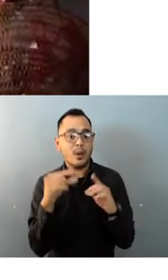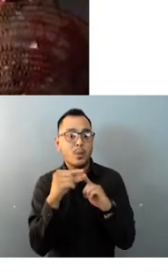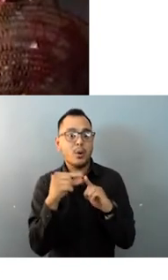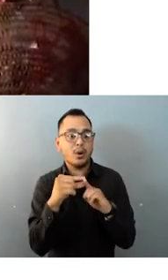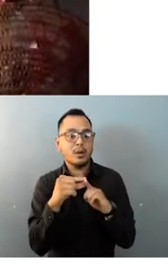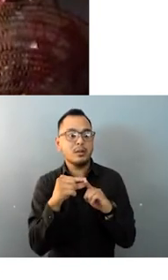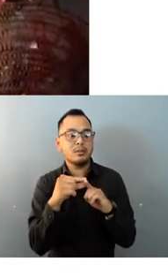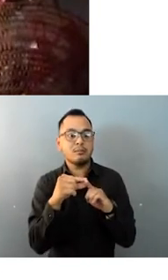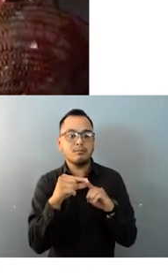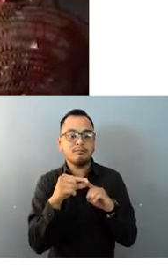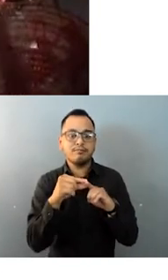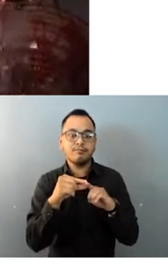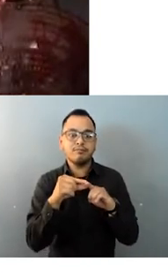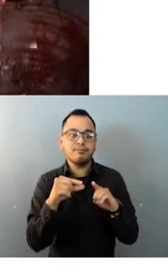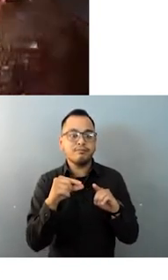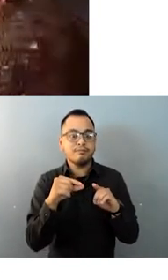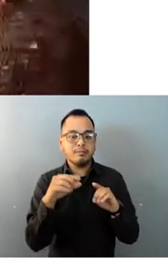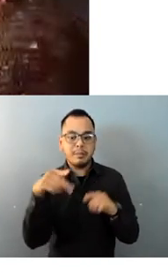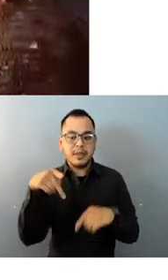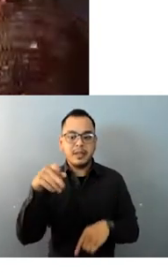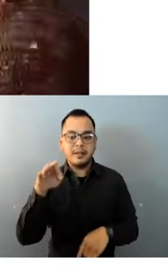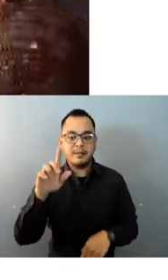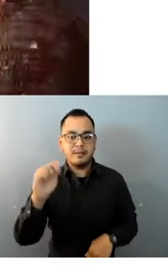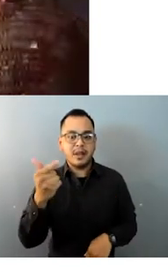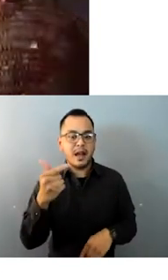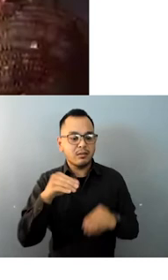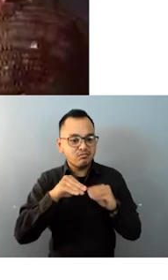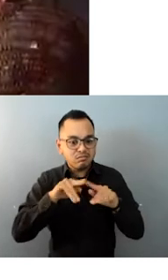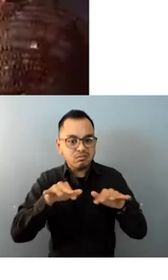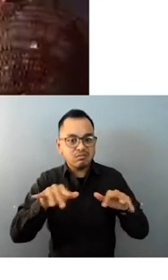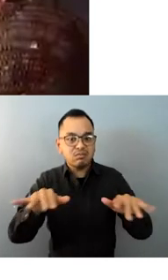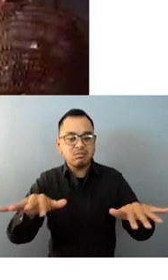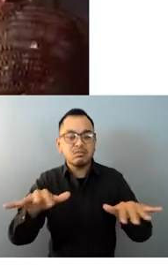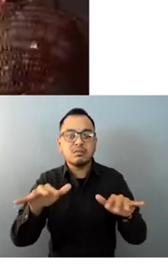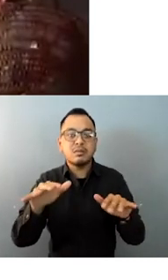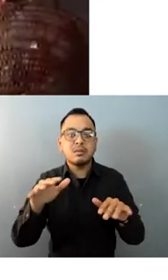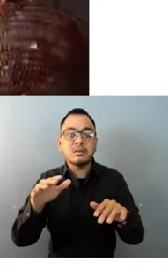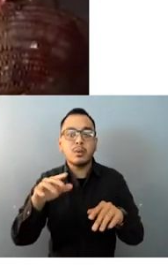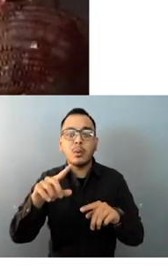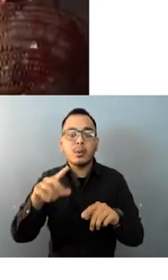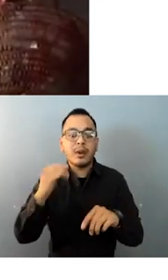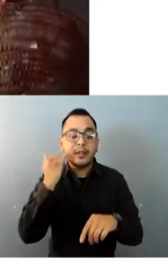word PFLAG to be in everyone's mind when their child comes out.